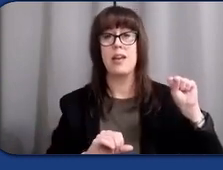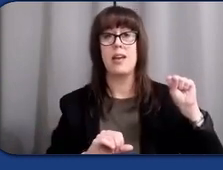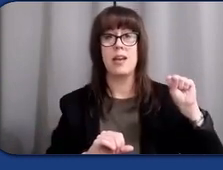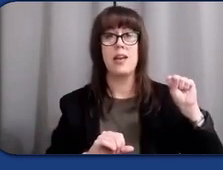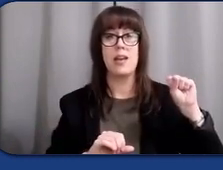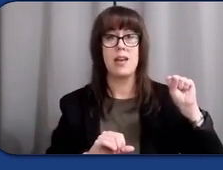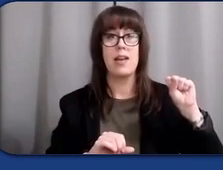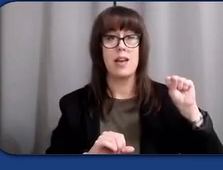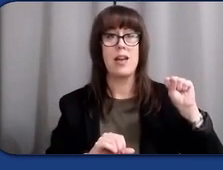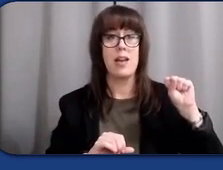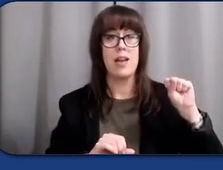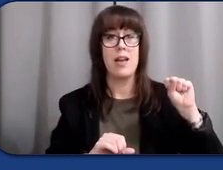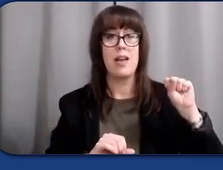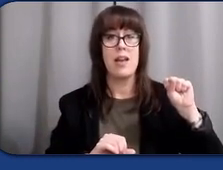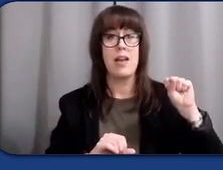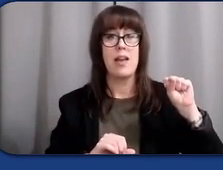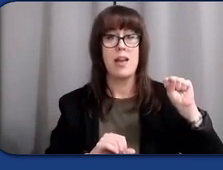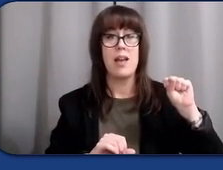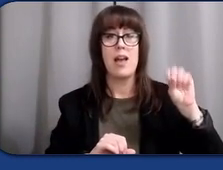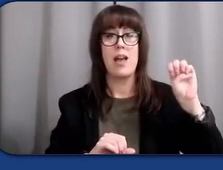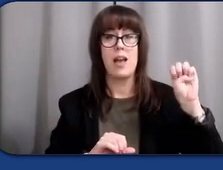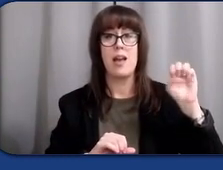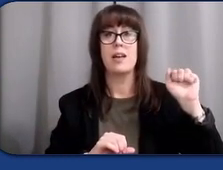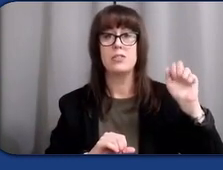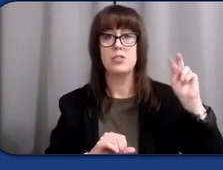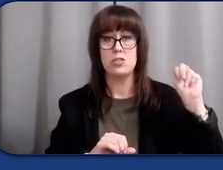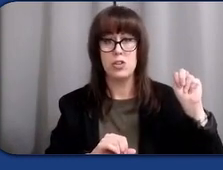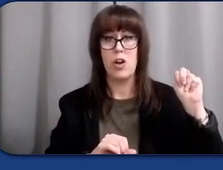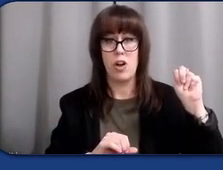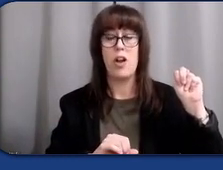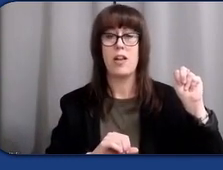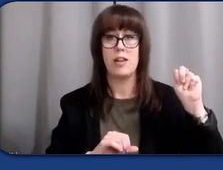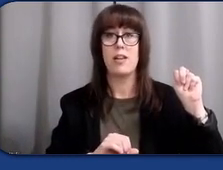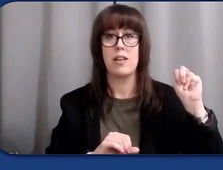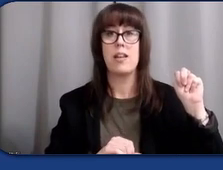accomplish now and in the future.